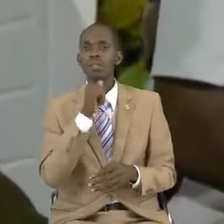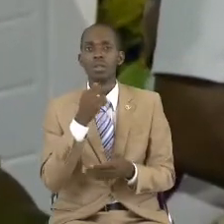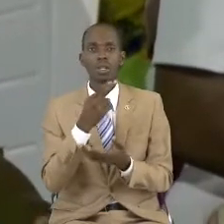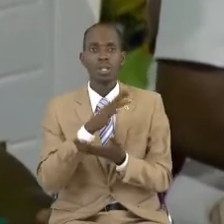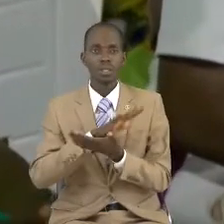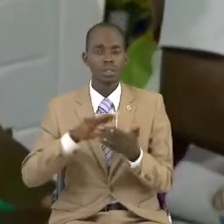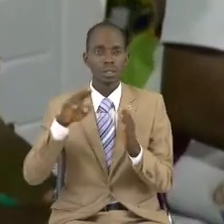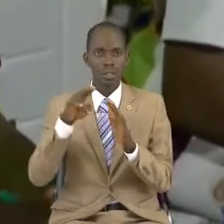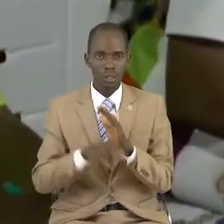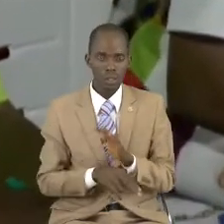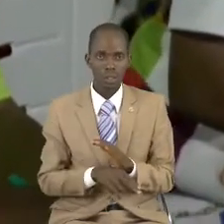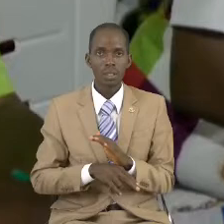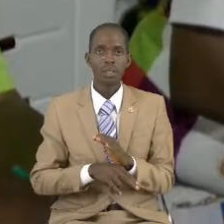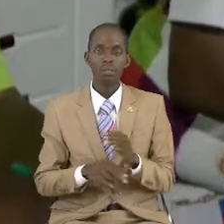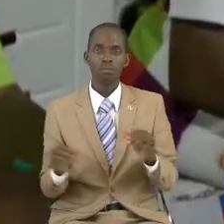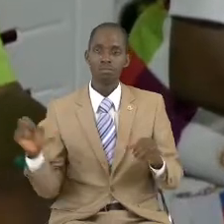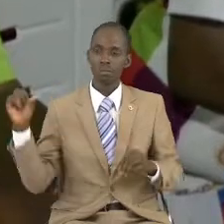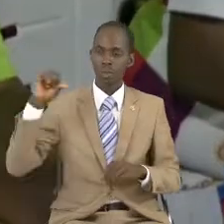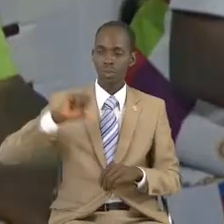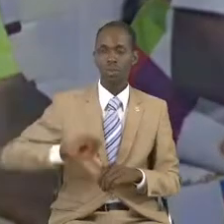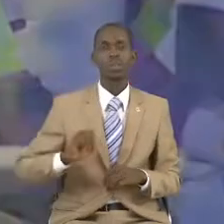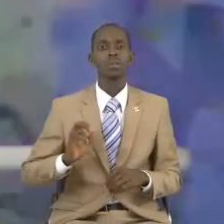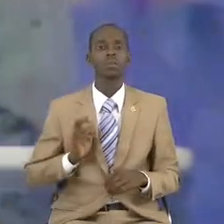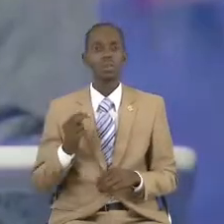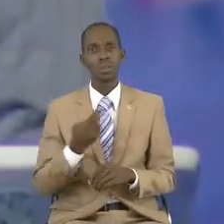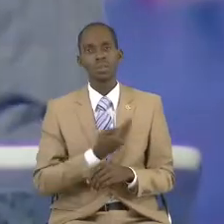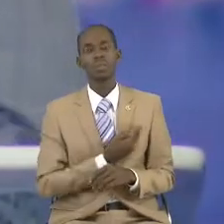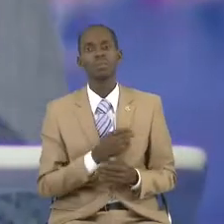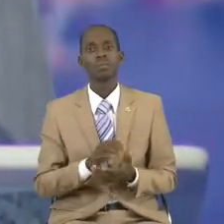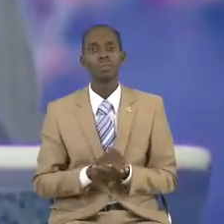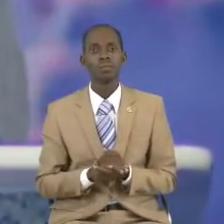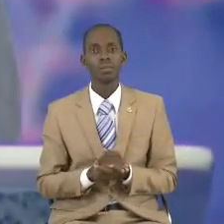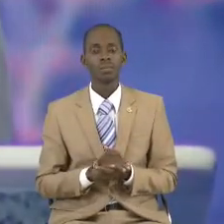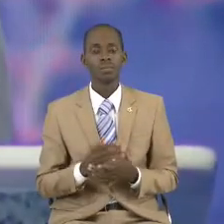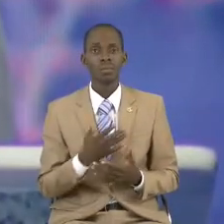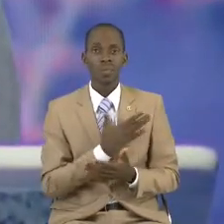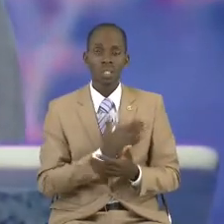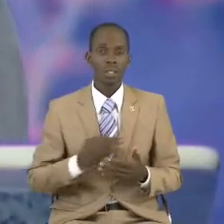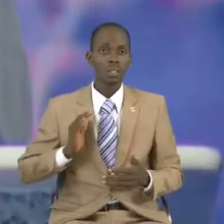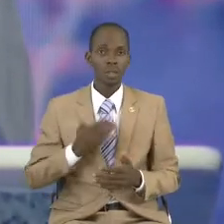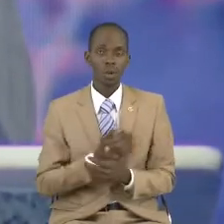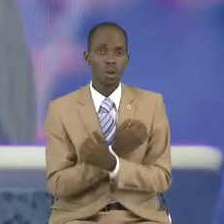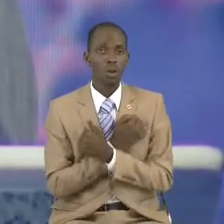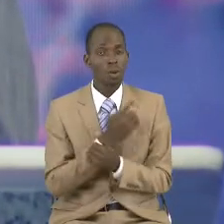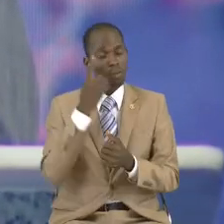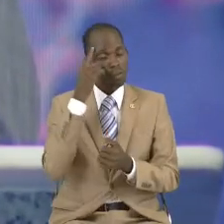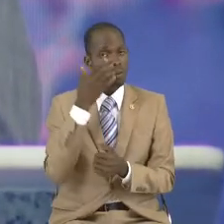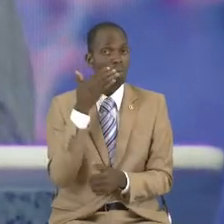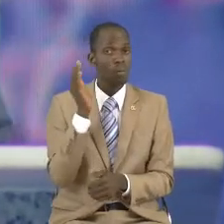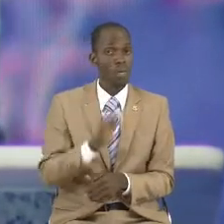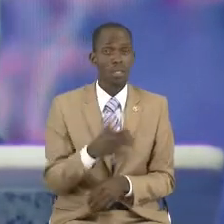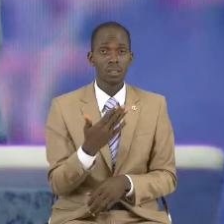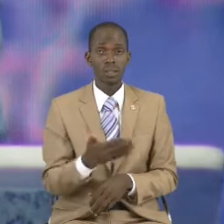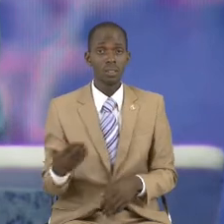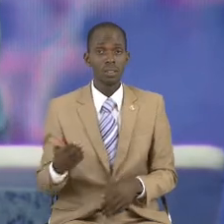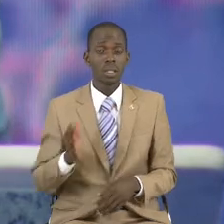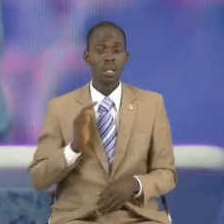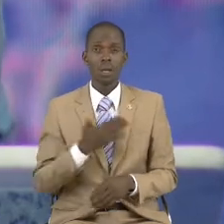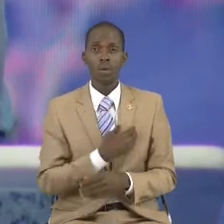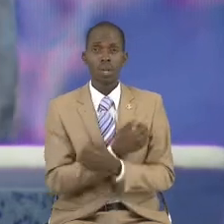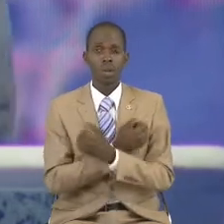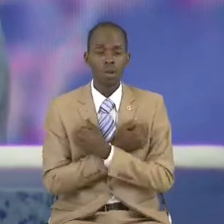condemns us and our love for evil our love for